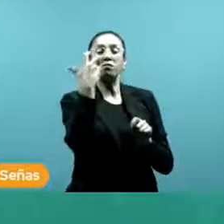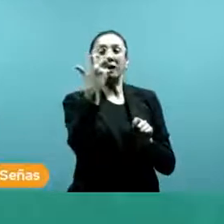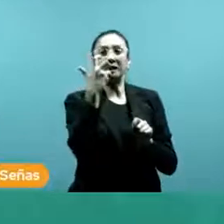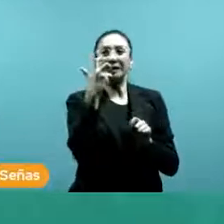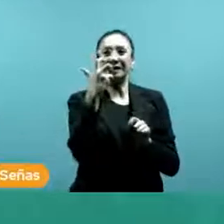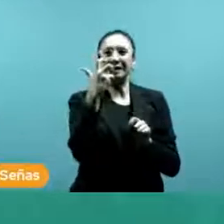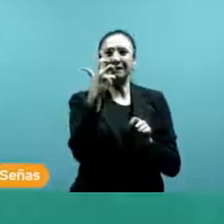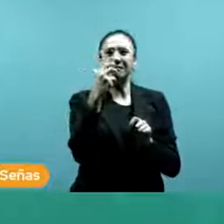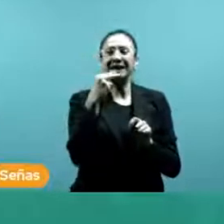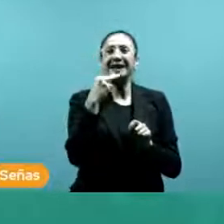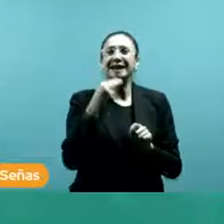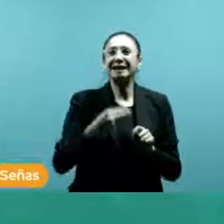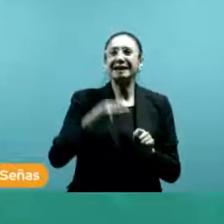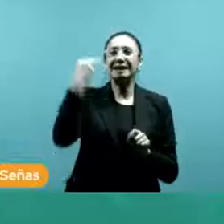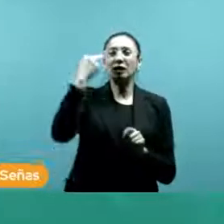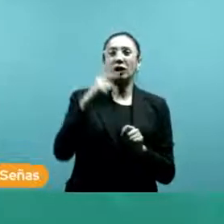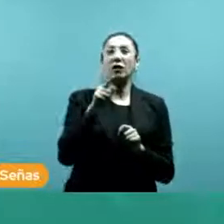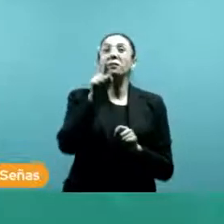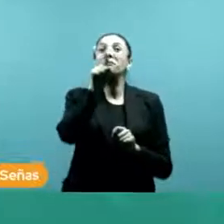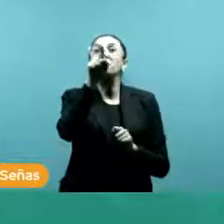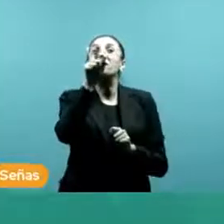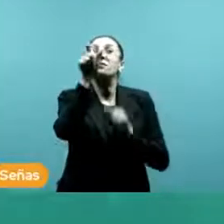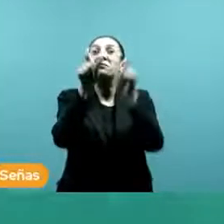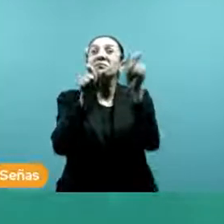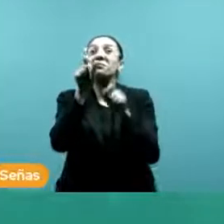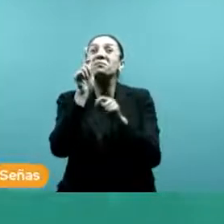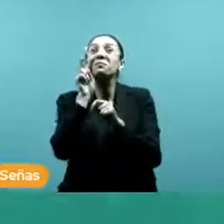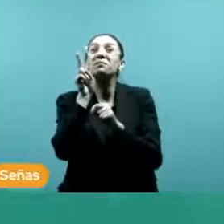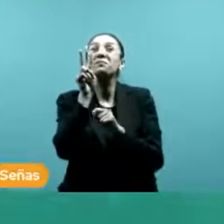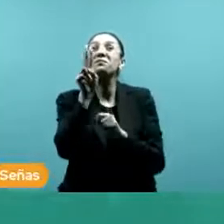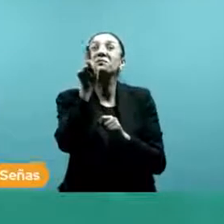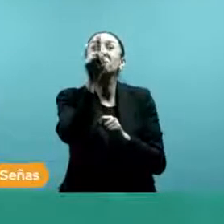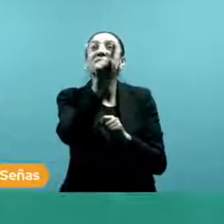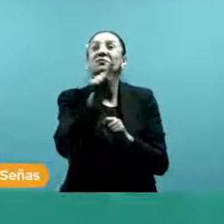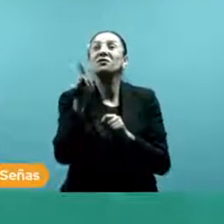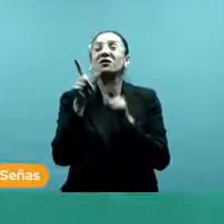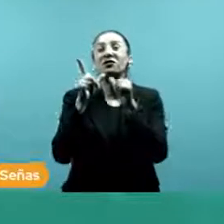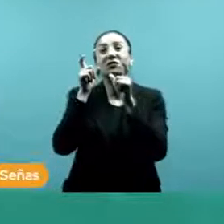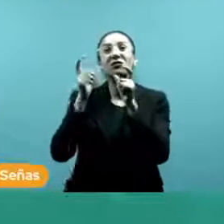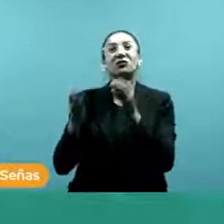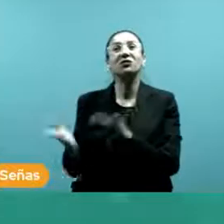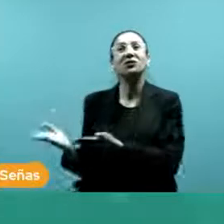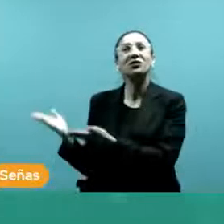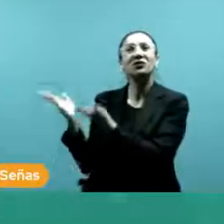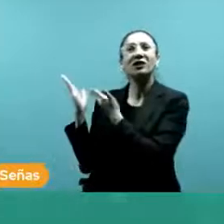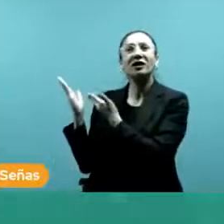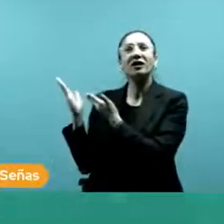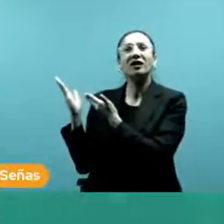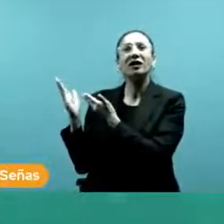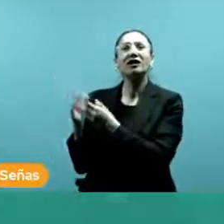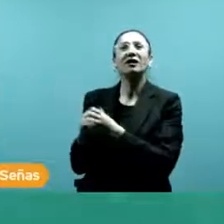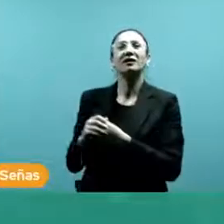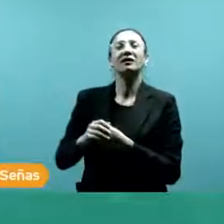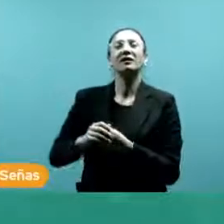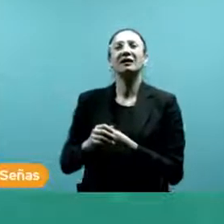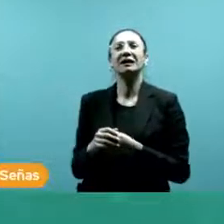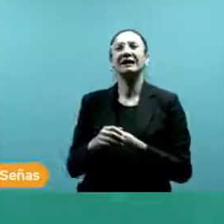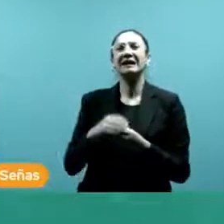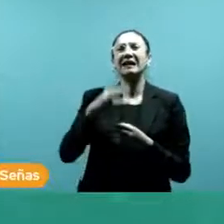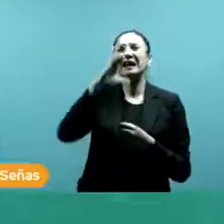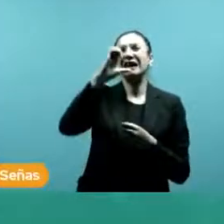the esta persona low, que vemos aquí, low line, his name en is Edward la parte Hamel. Inferior, el señor Edward